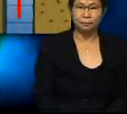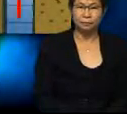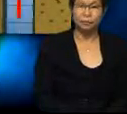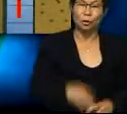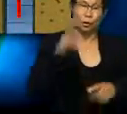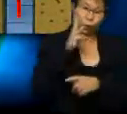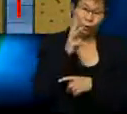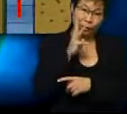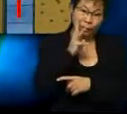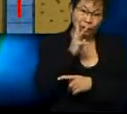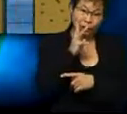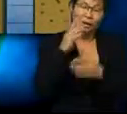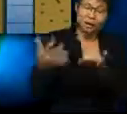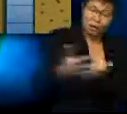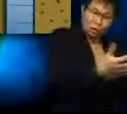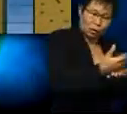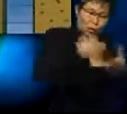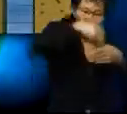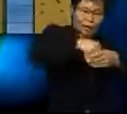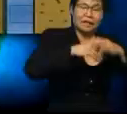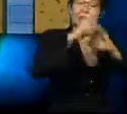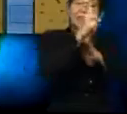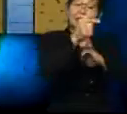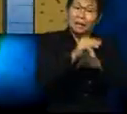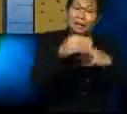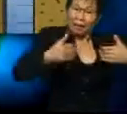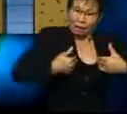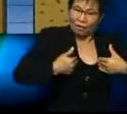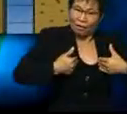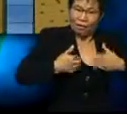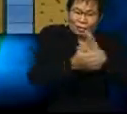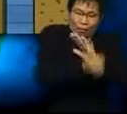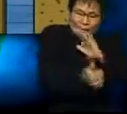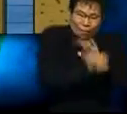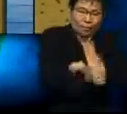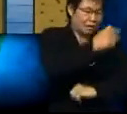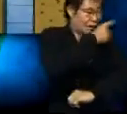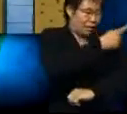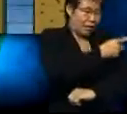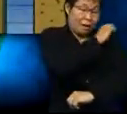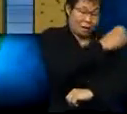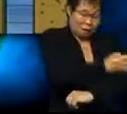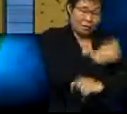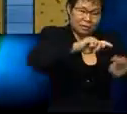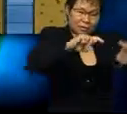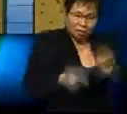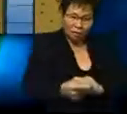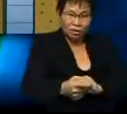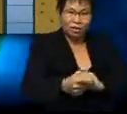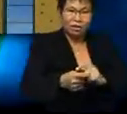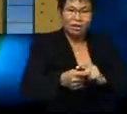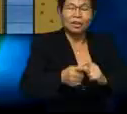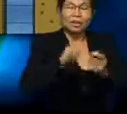The water that is collected in the dam has potential energy that will change to